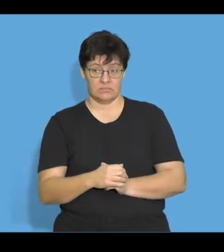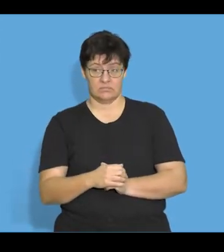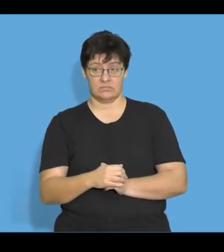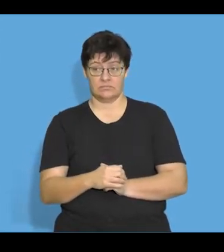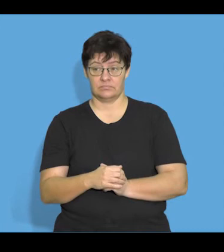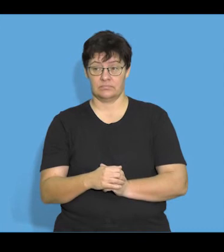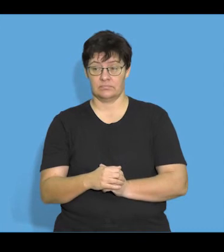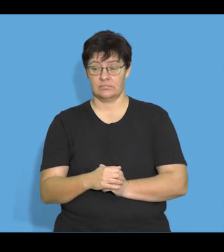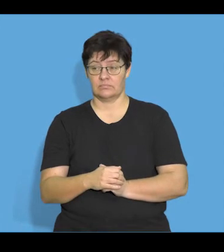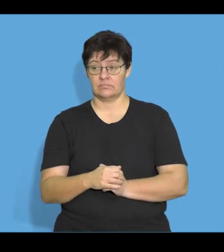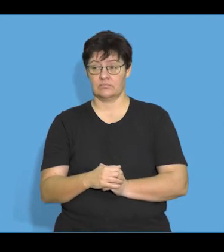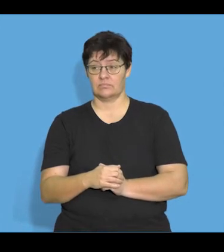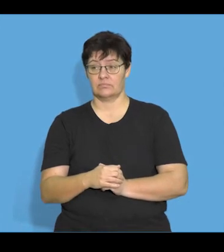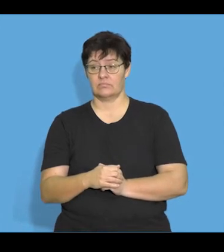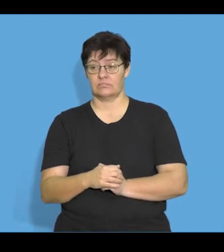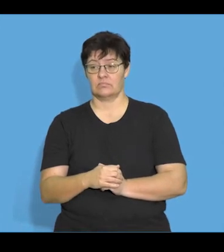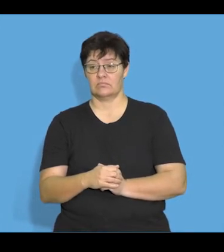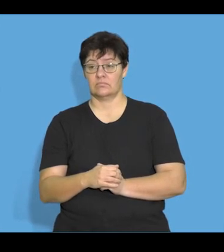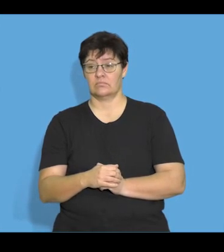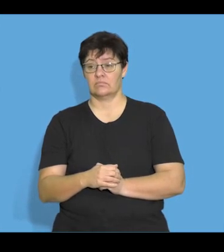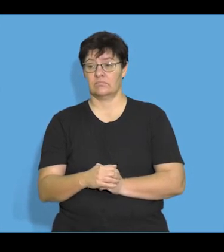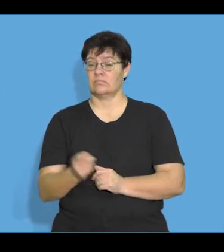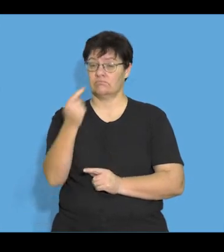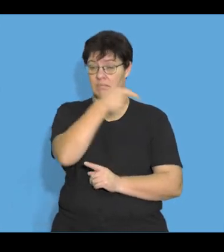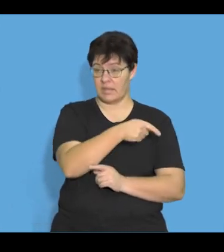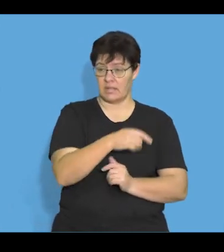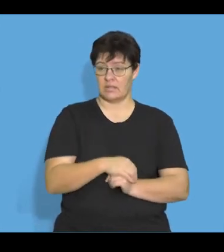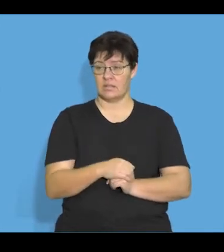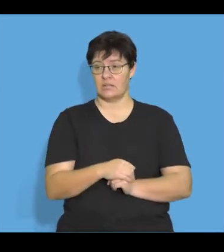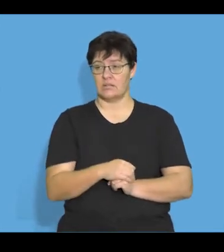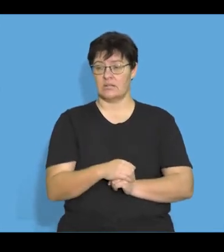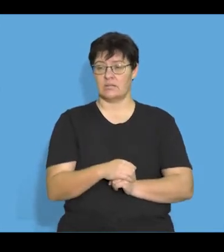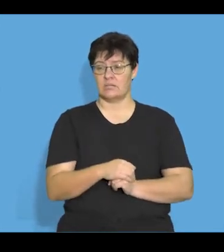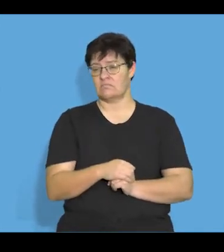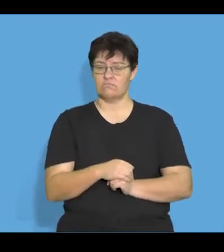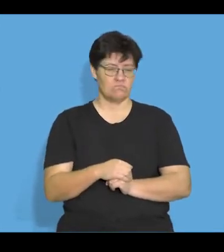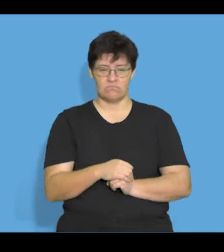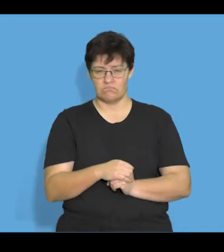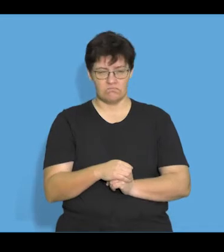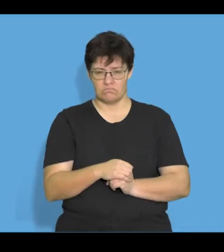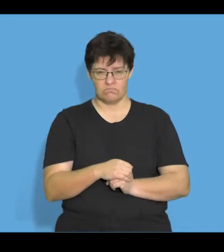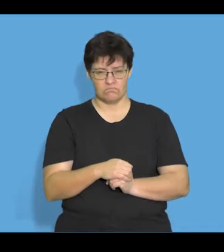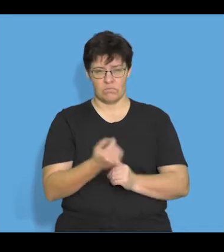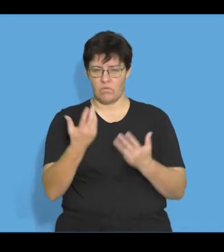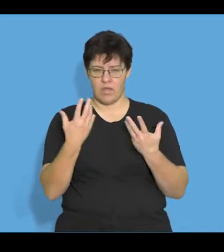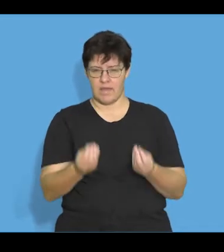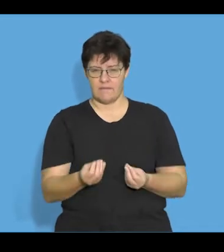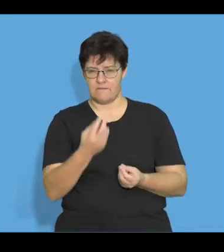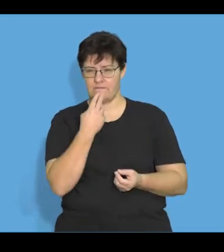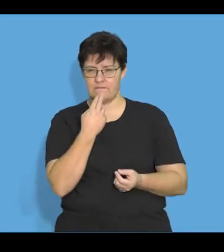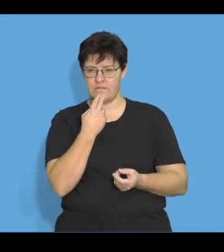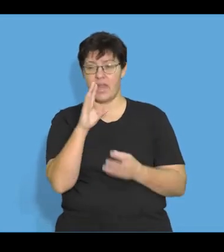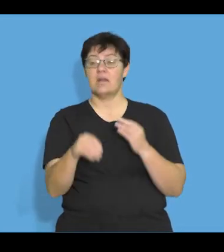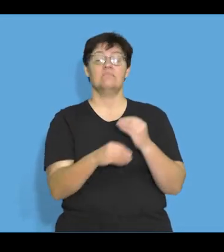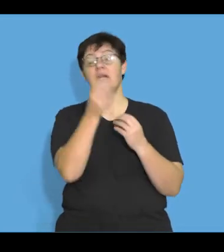right, and then let's go back to the previous one, we have